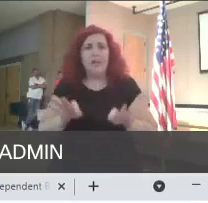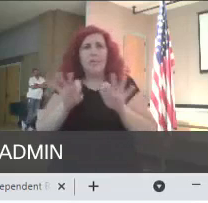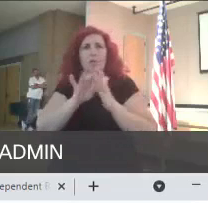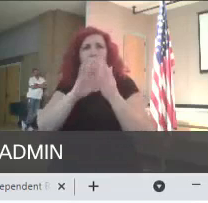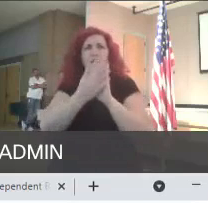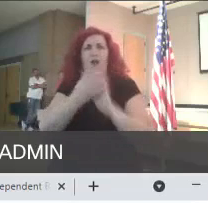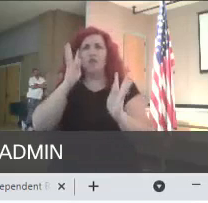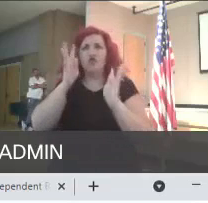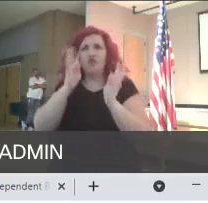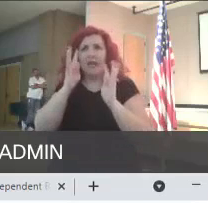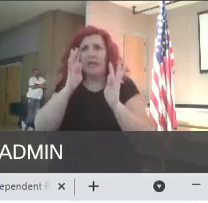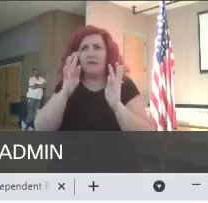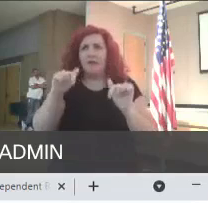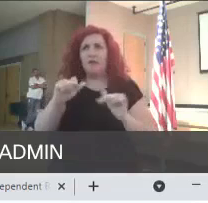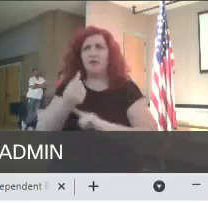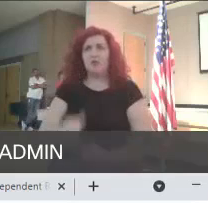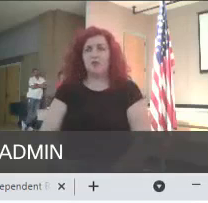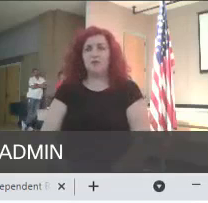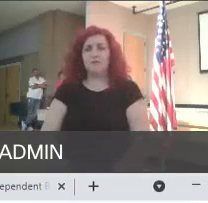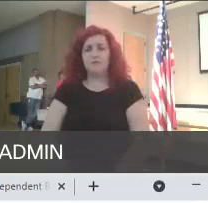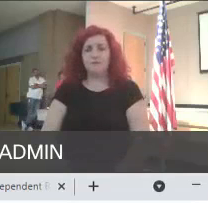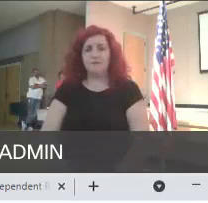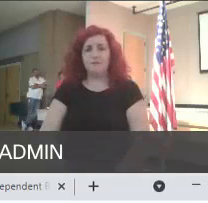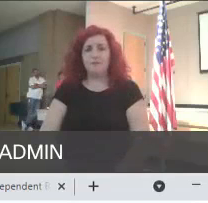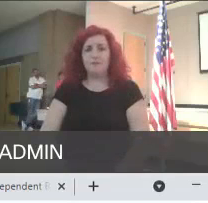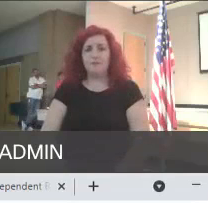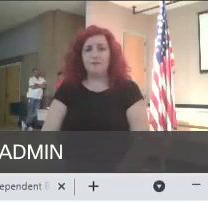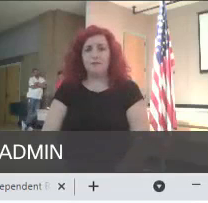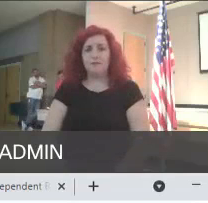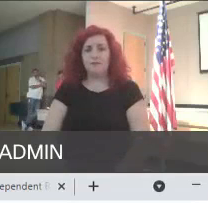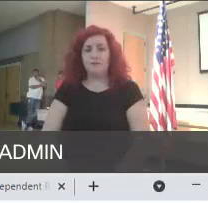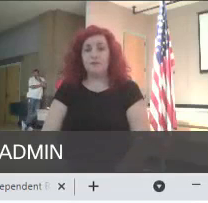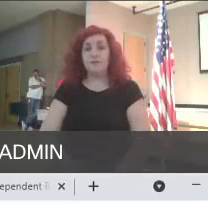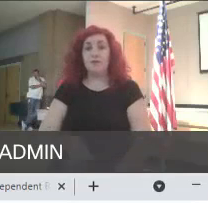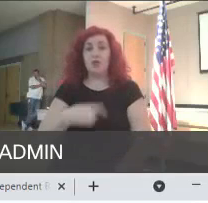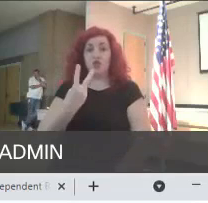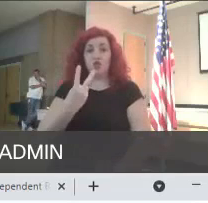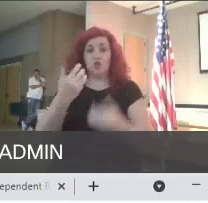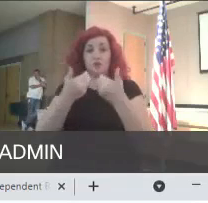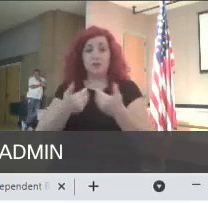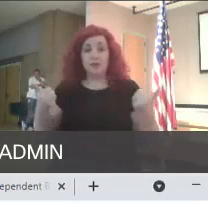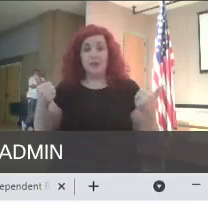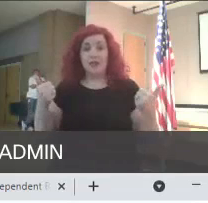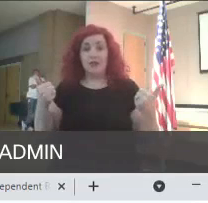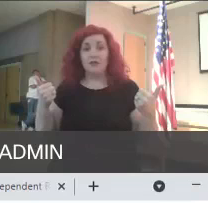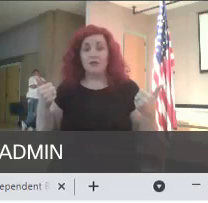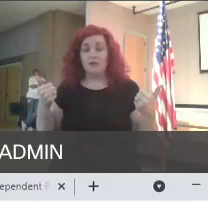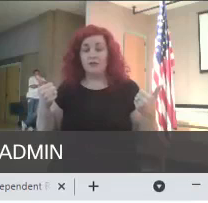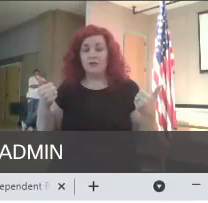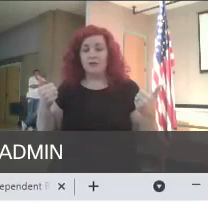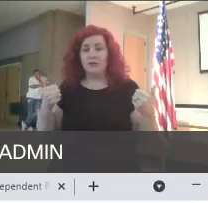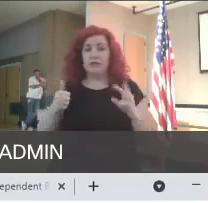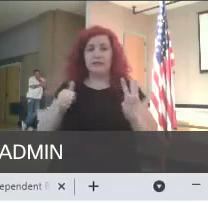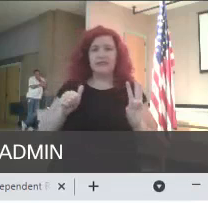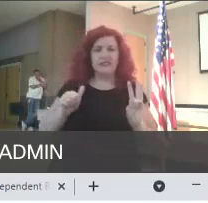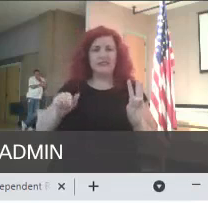creative in this situation. The two split, the two districts 6 and 7